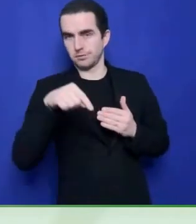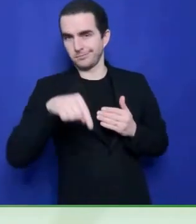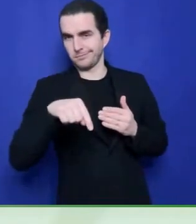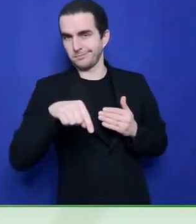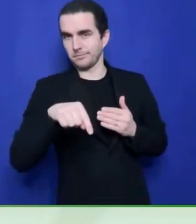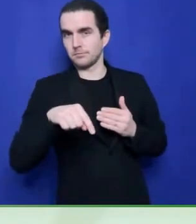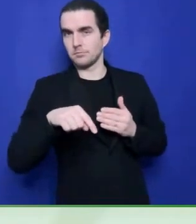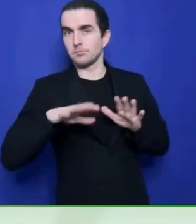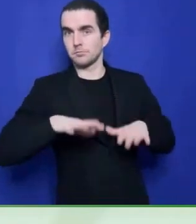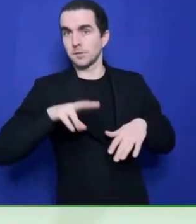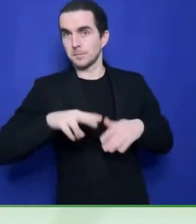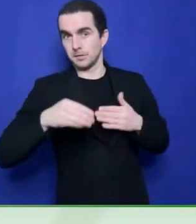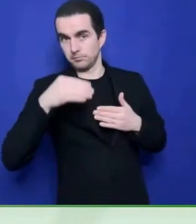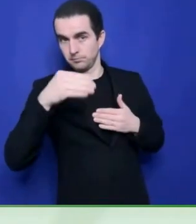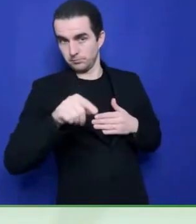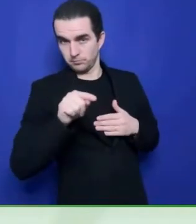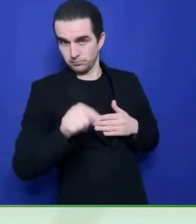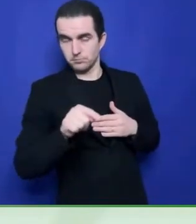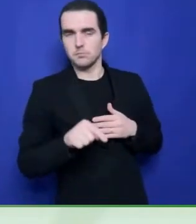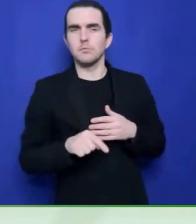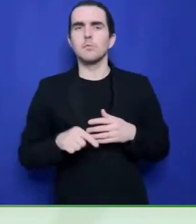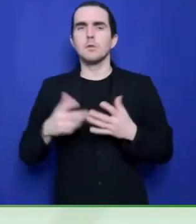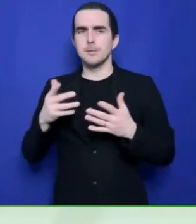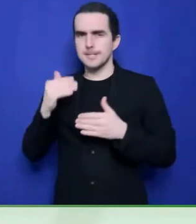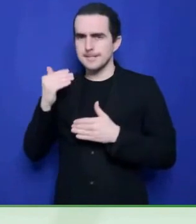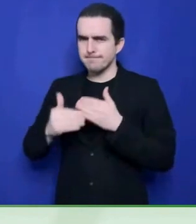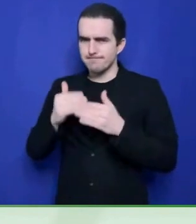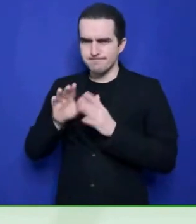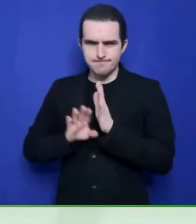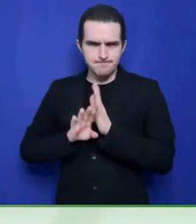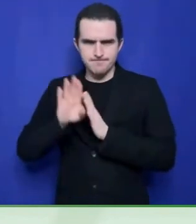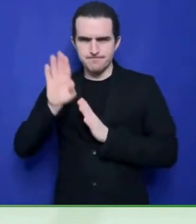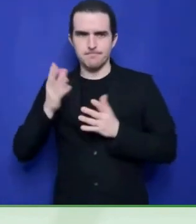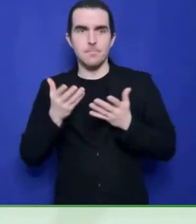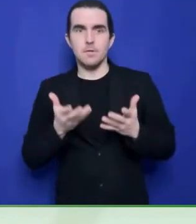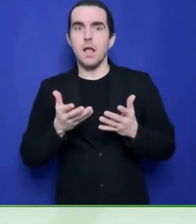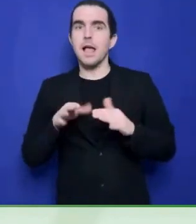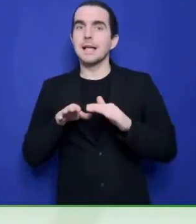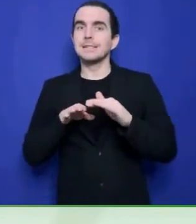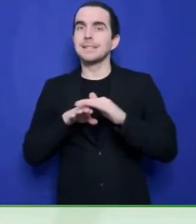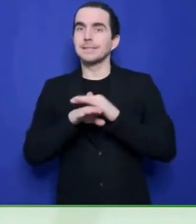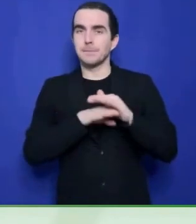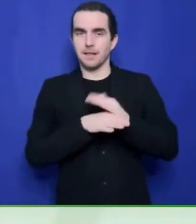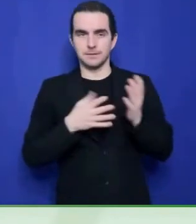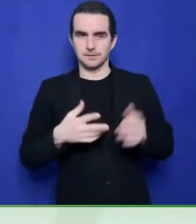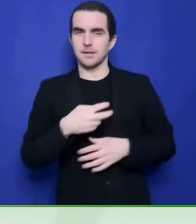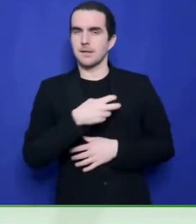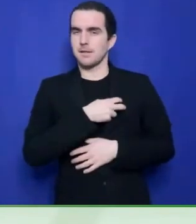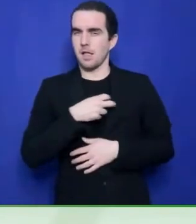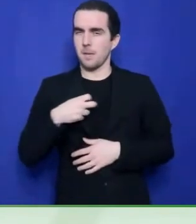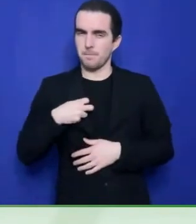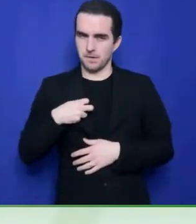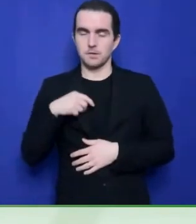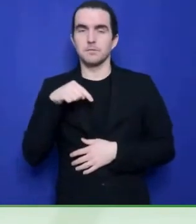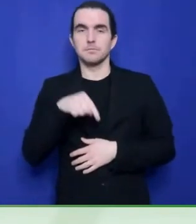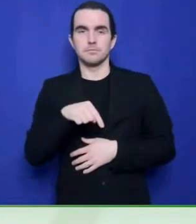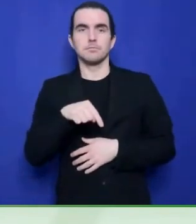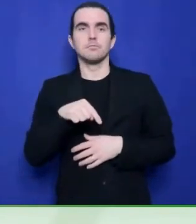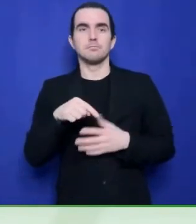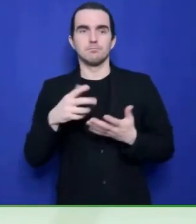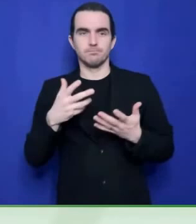sector. The end users have been involved in the process from the